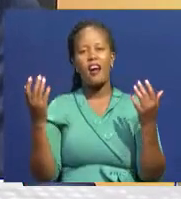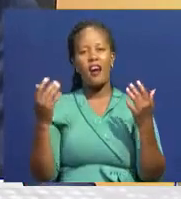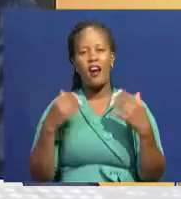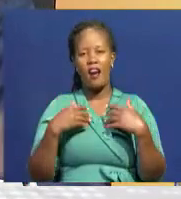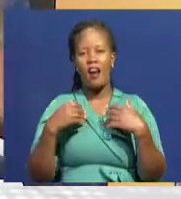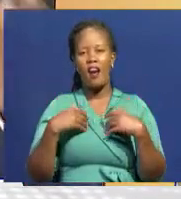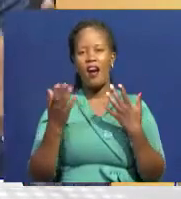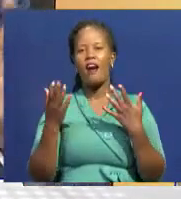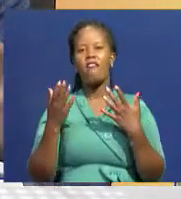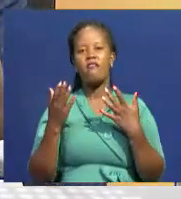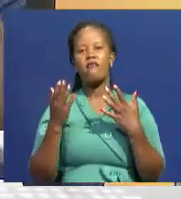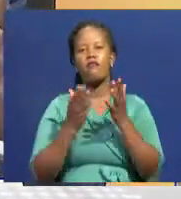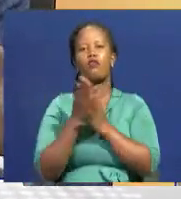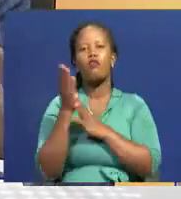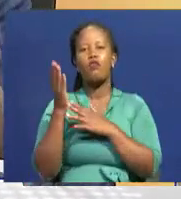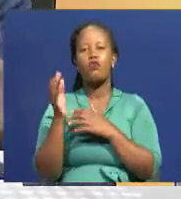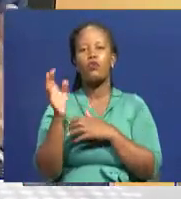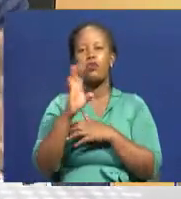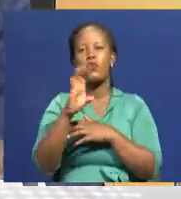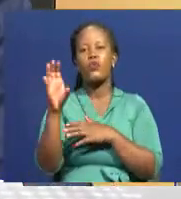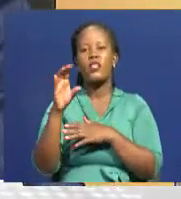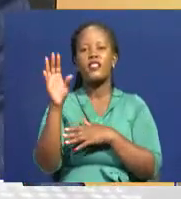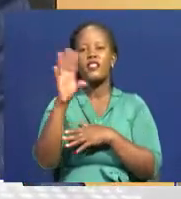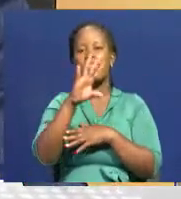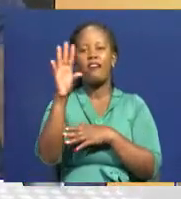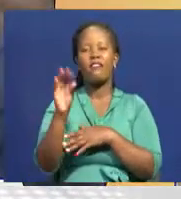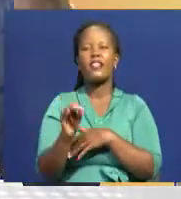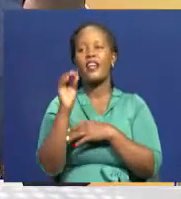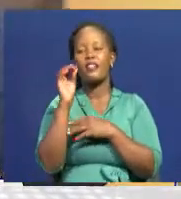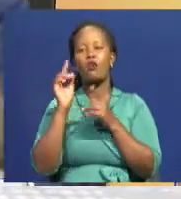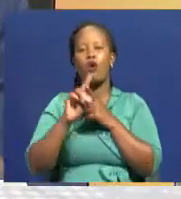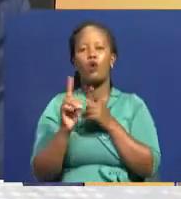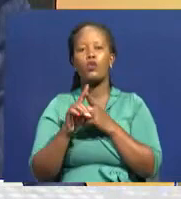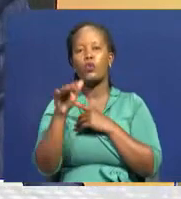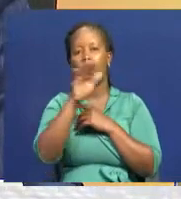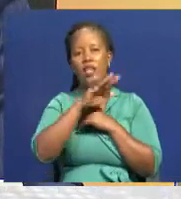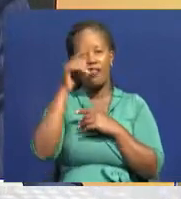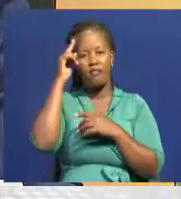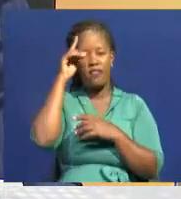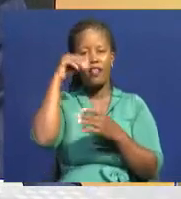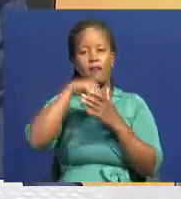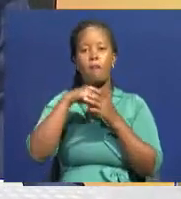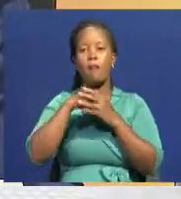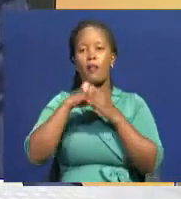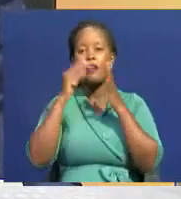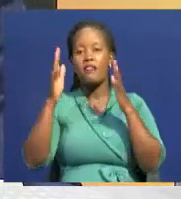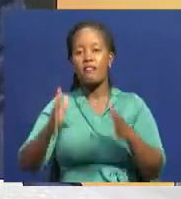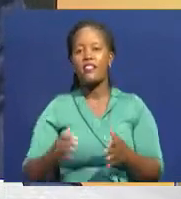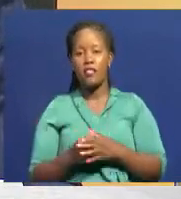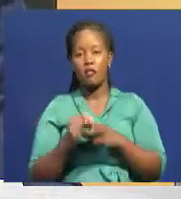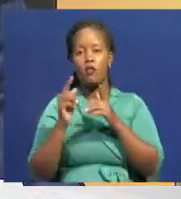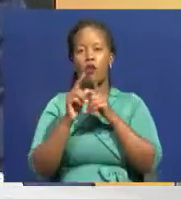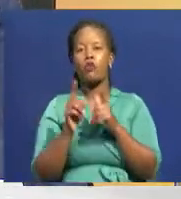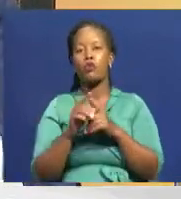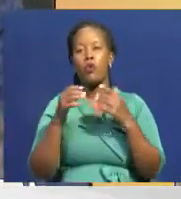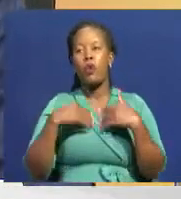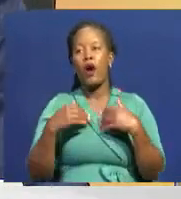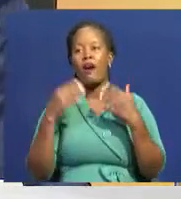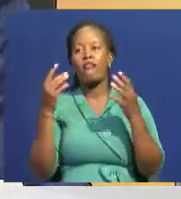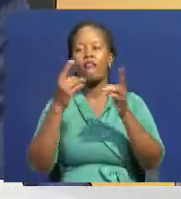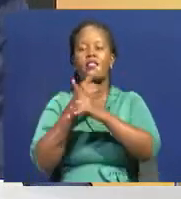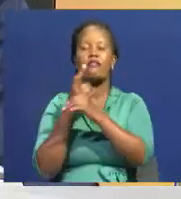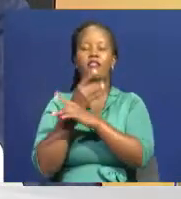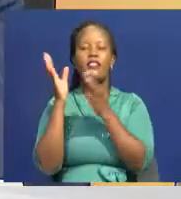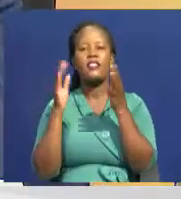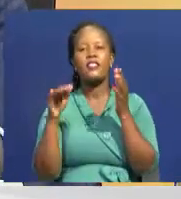in terms of the East Africa hub and the catchment area for the investors. We are talking of the use of phone. There's a whole